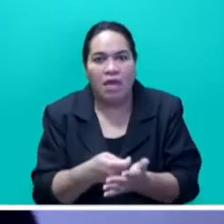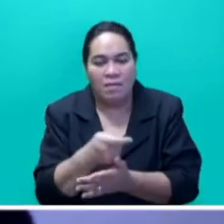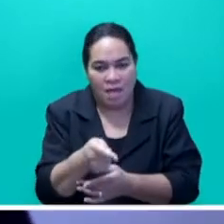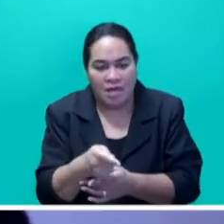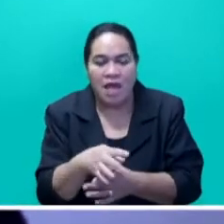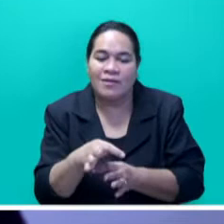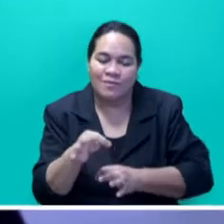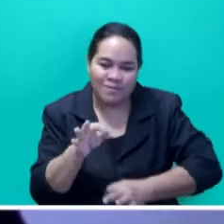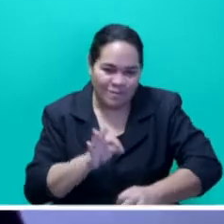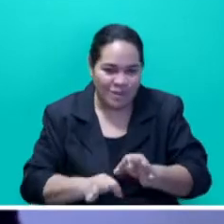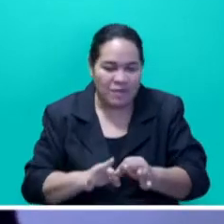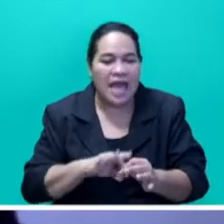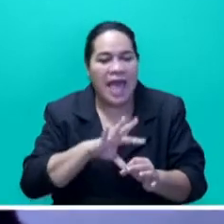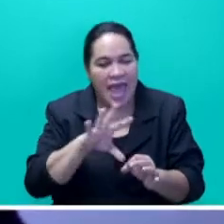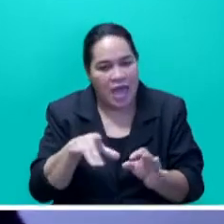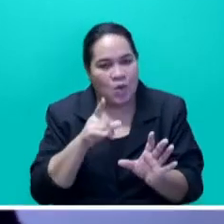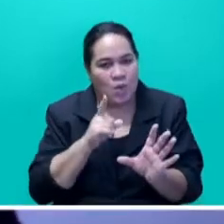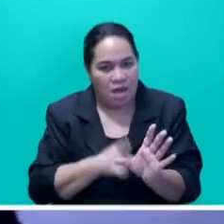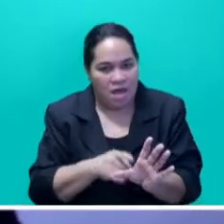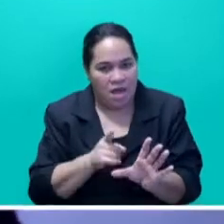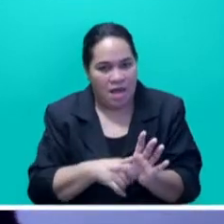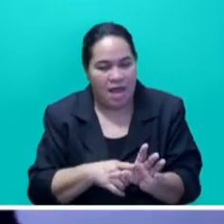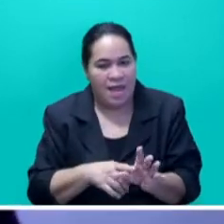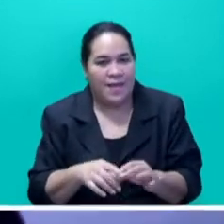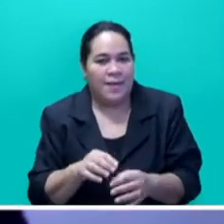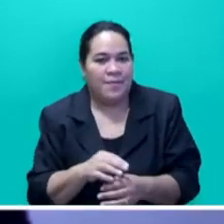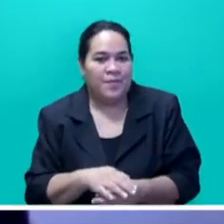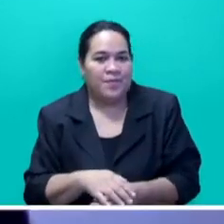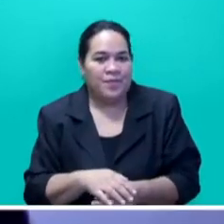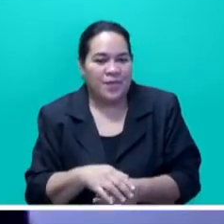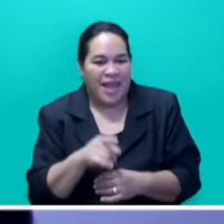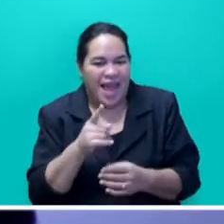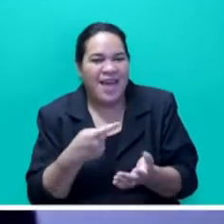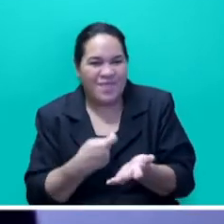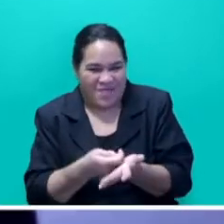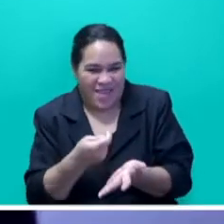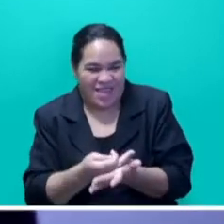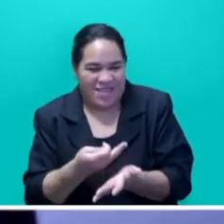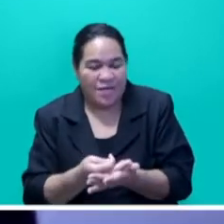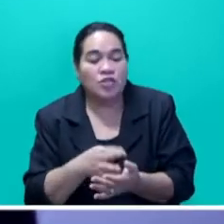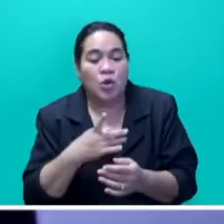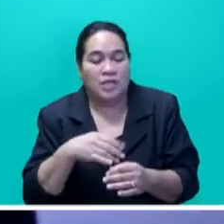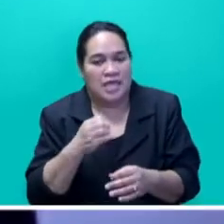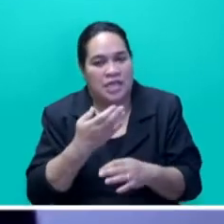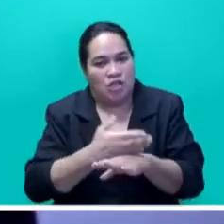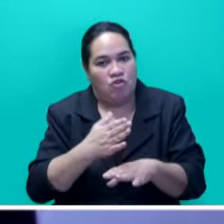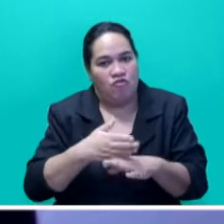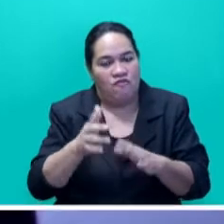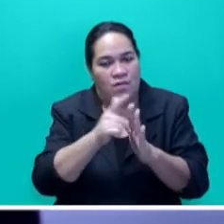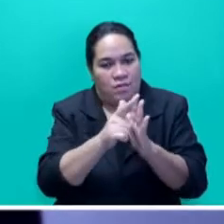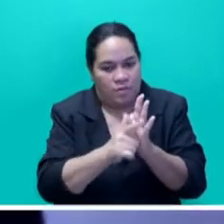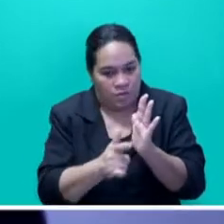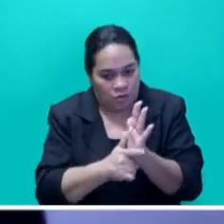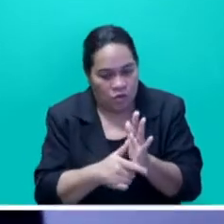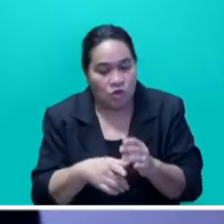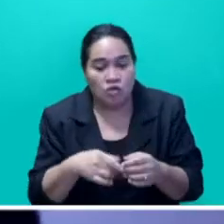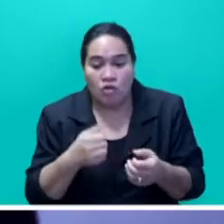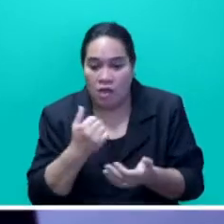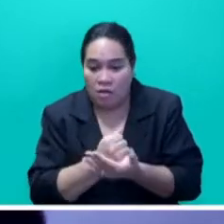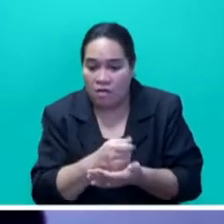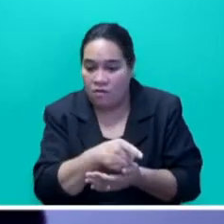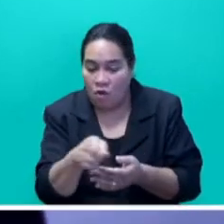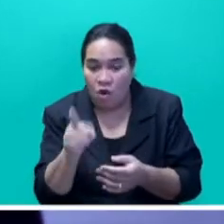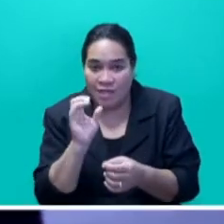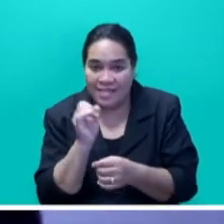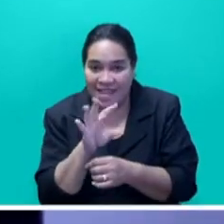annual PSV levy. Now, Honourable Speaker, sir, this particular framework guarantees opportunities for taxi drivers